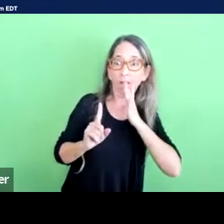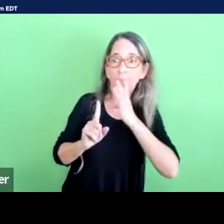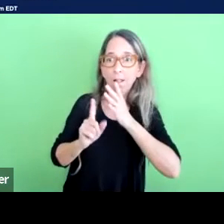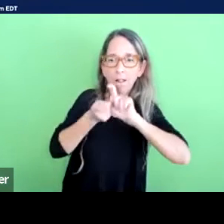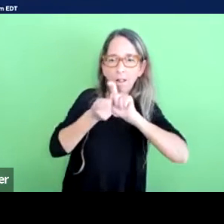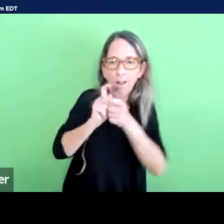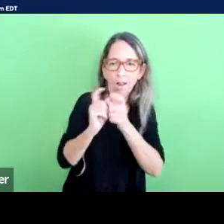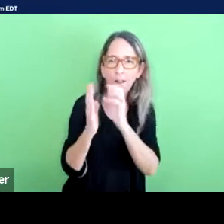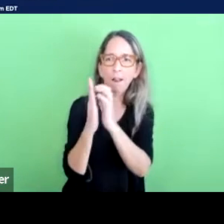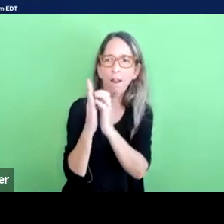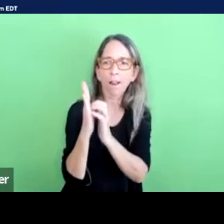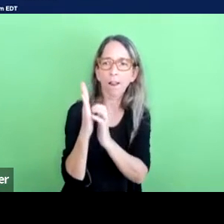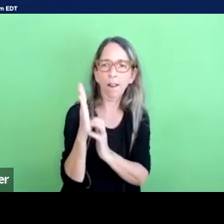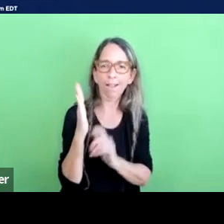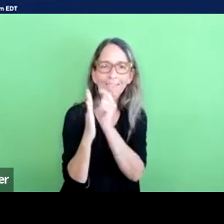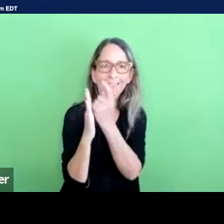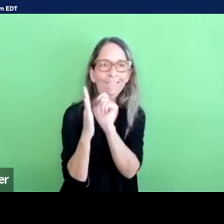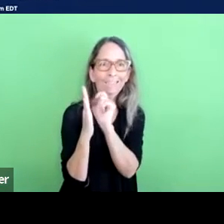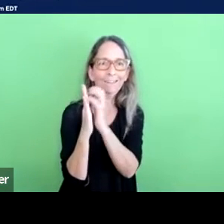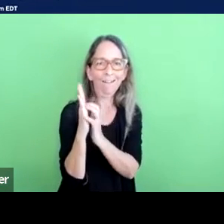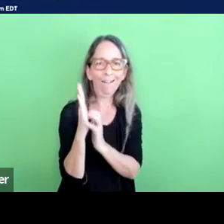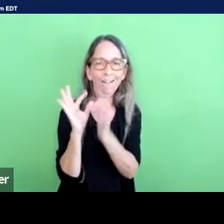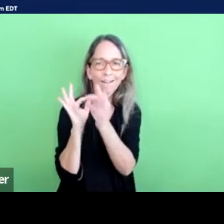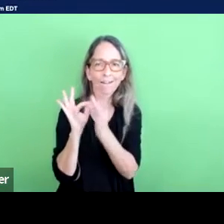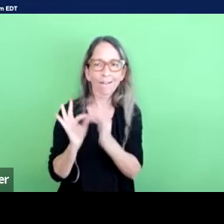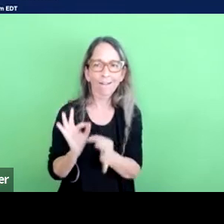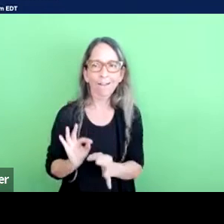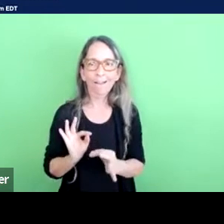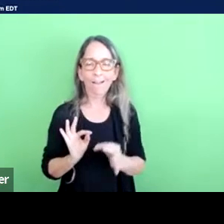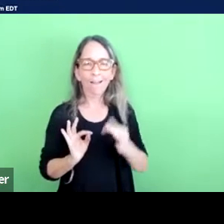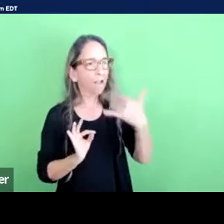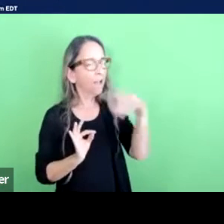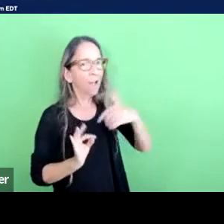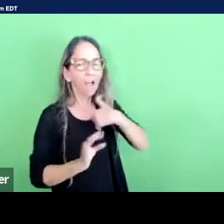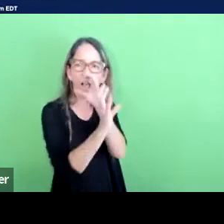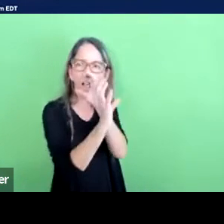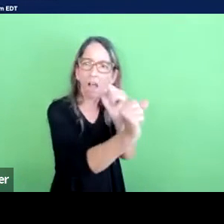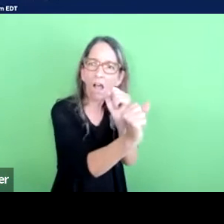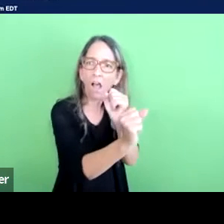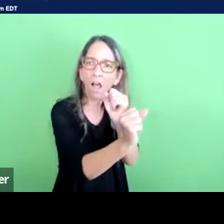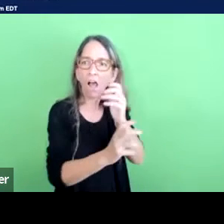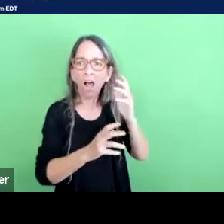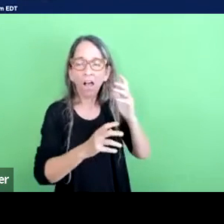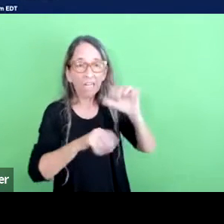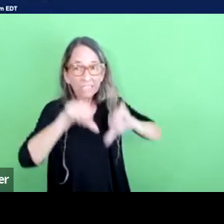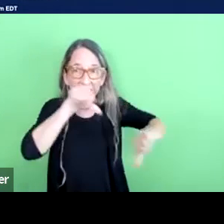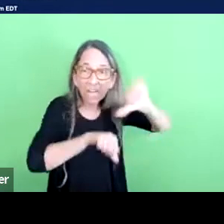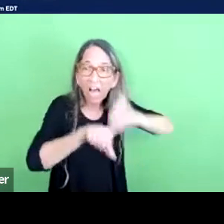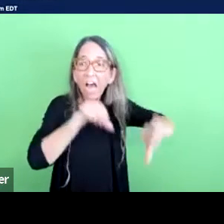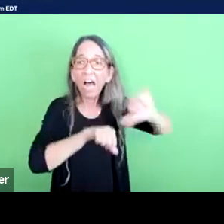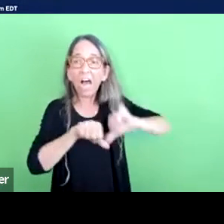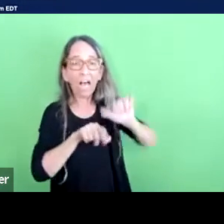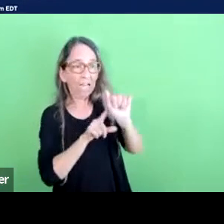always interests me is the history of this and science in general, but automatic speech recognition has about a 70-year